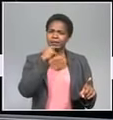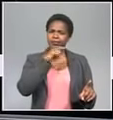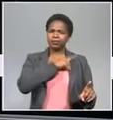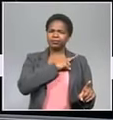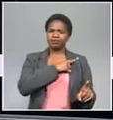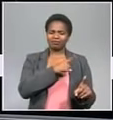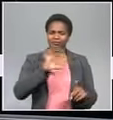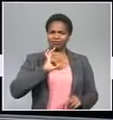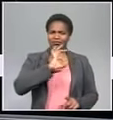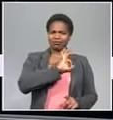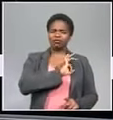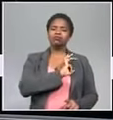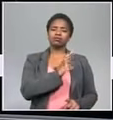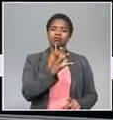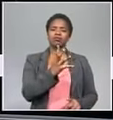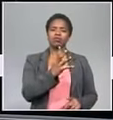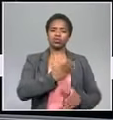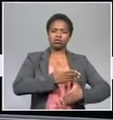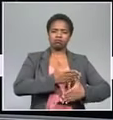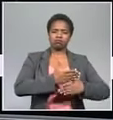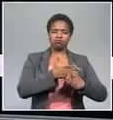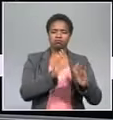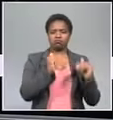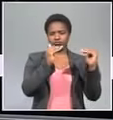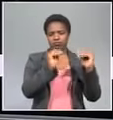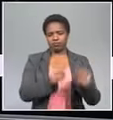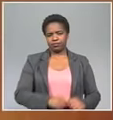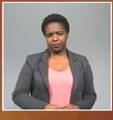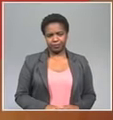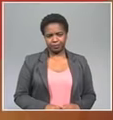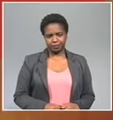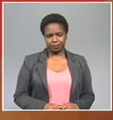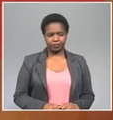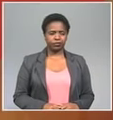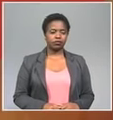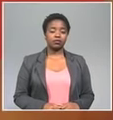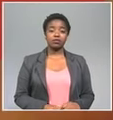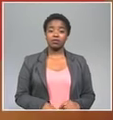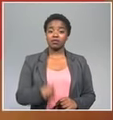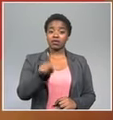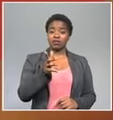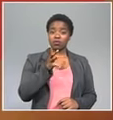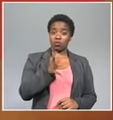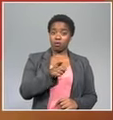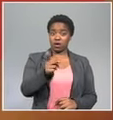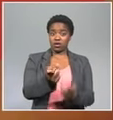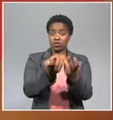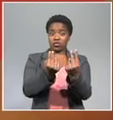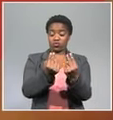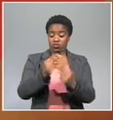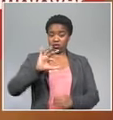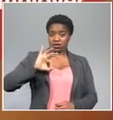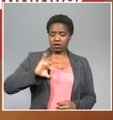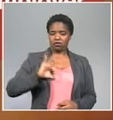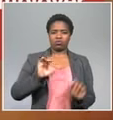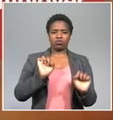troubled staff. Our business reporter Heidi Jokas was there. If you want to take advantage of the new tax provision,